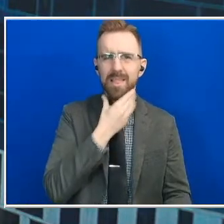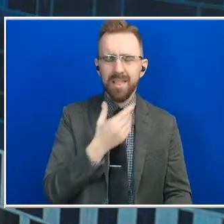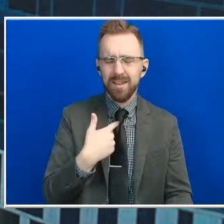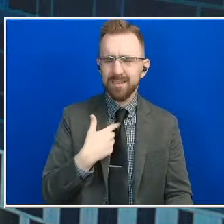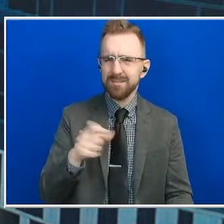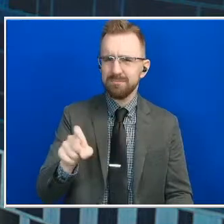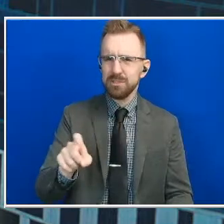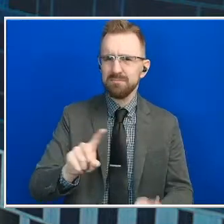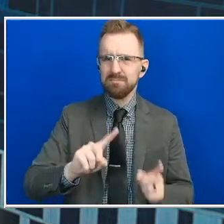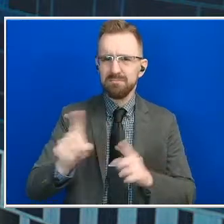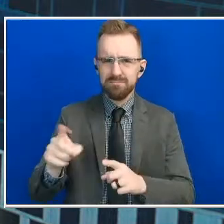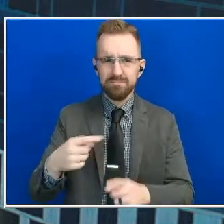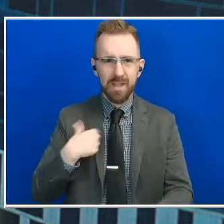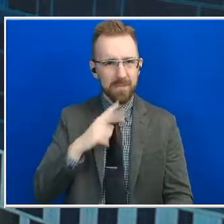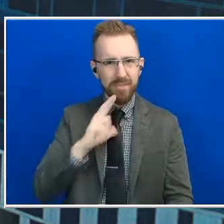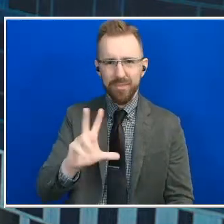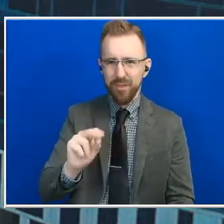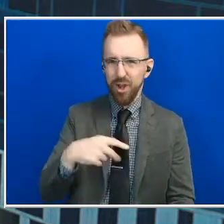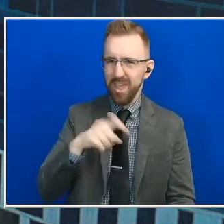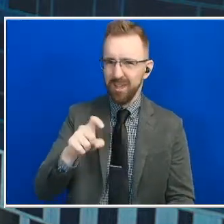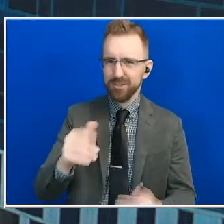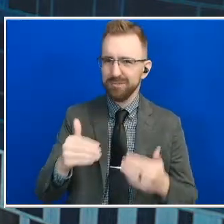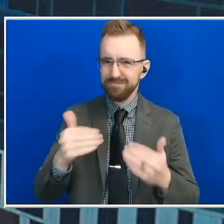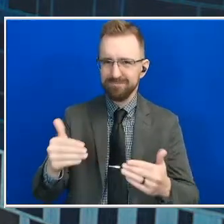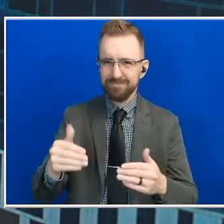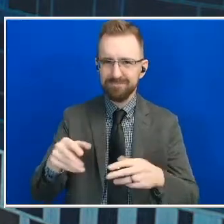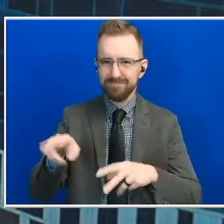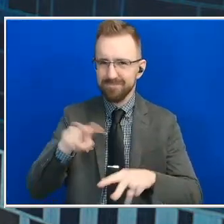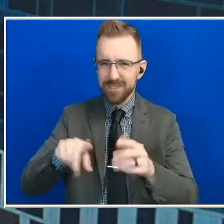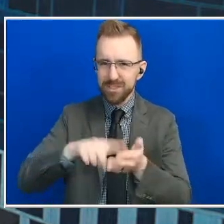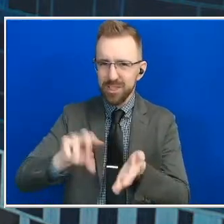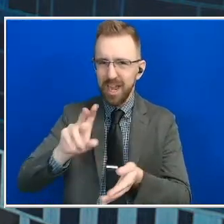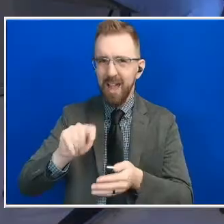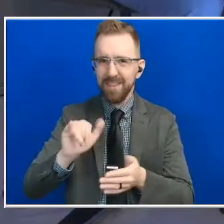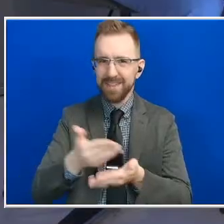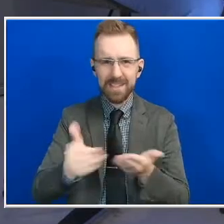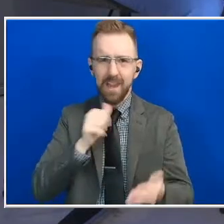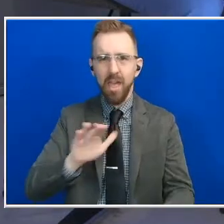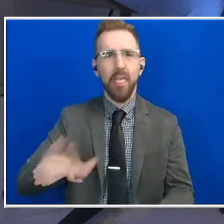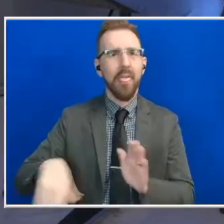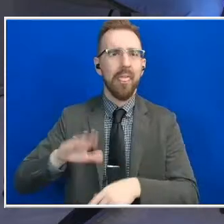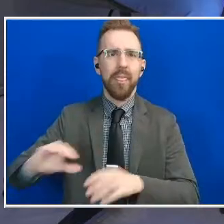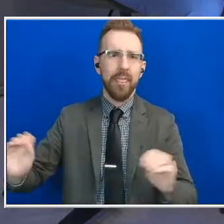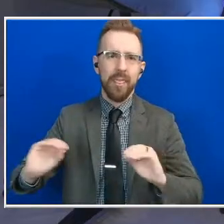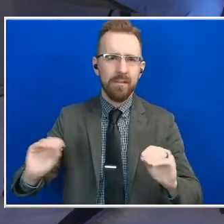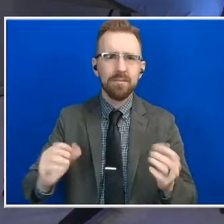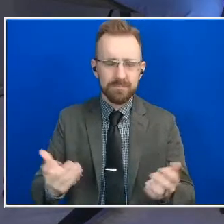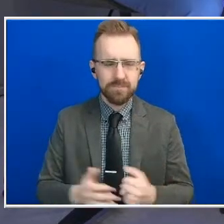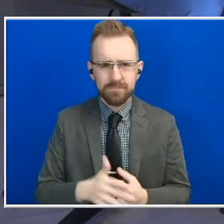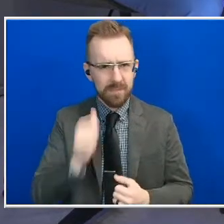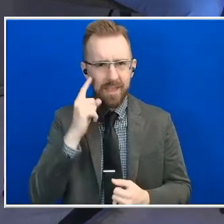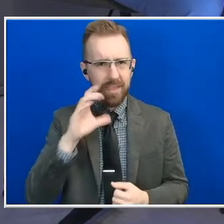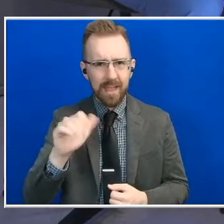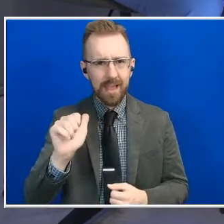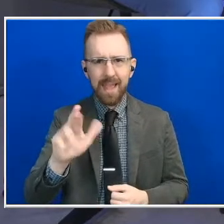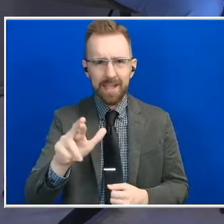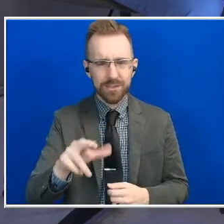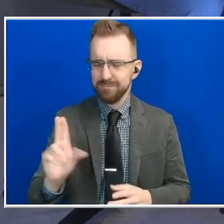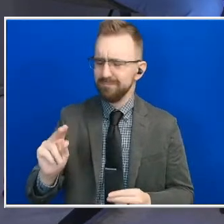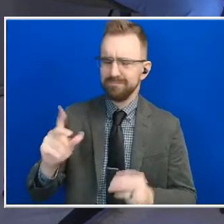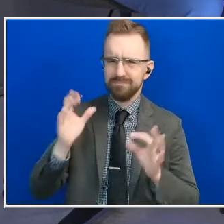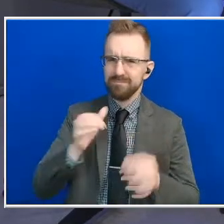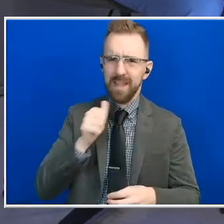years old, I should be the guy who goes and checks things out and not the guy who ignores them. But you certainly were not thinking cancer. Absolutely not. You were just thinking something